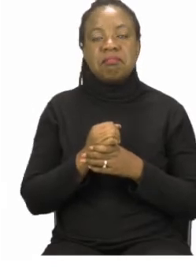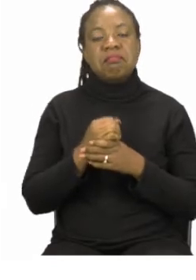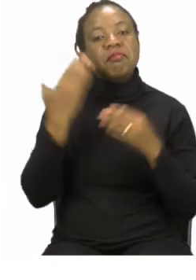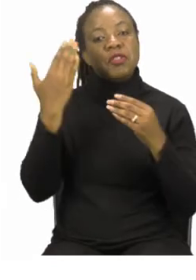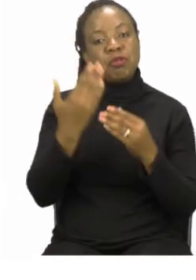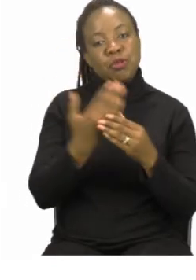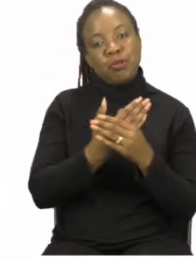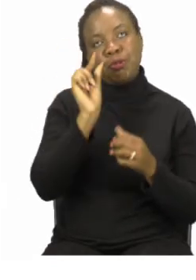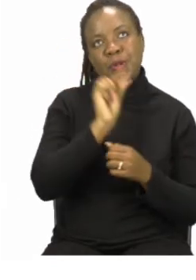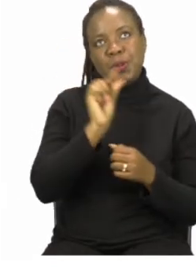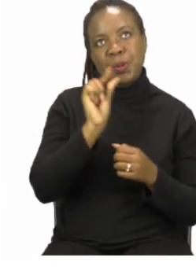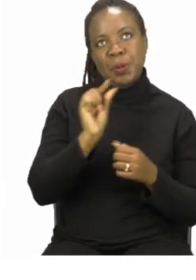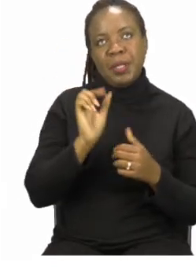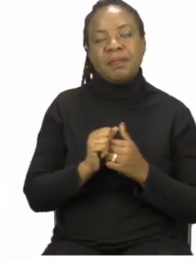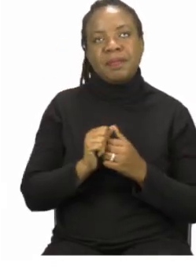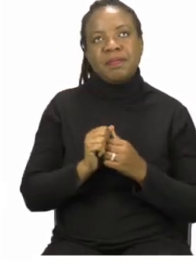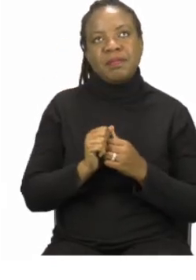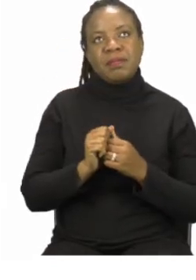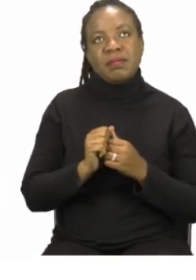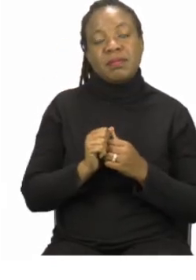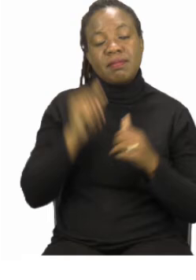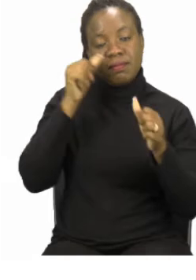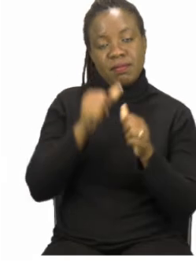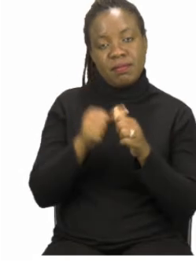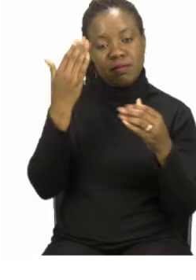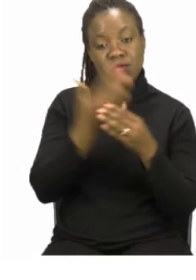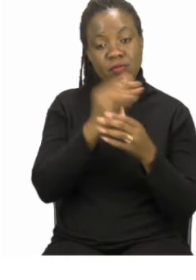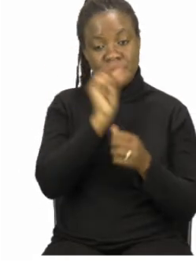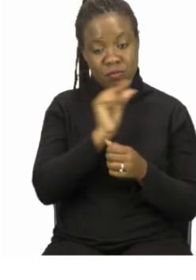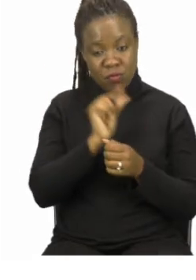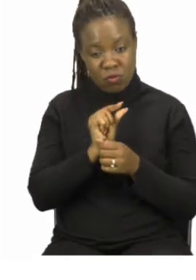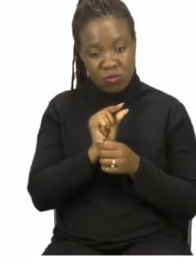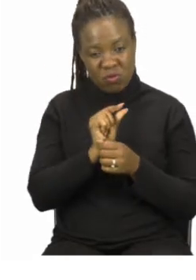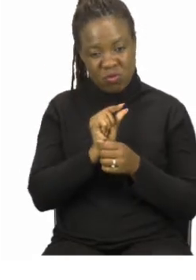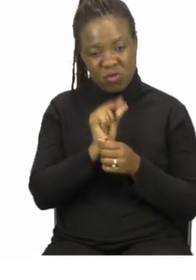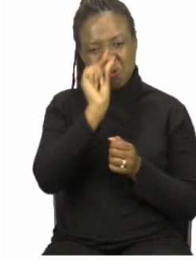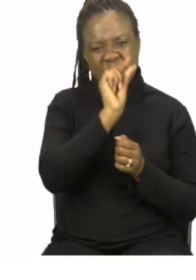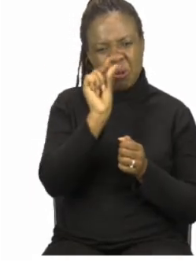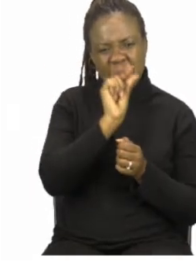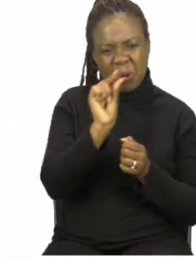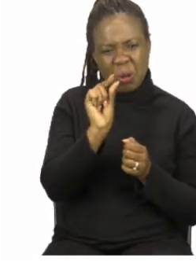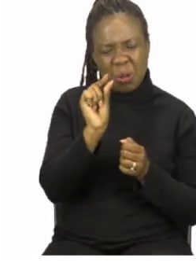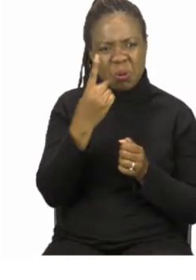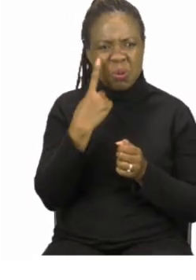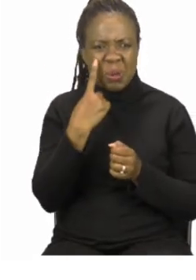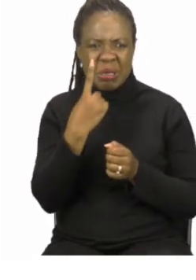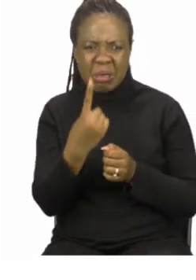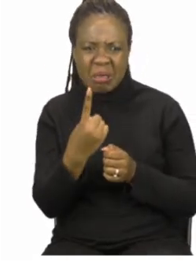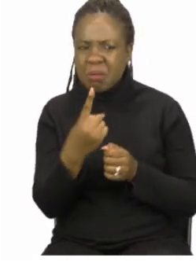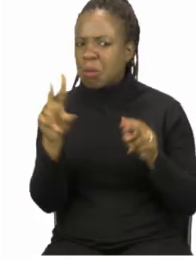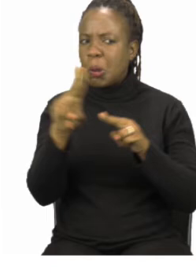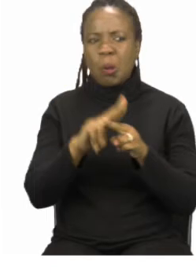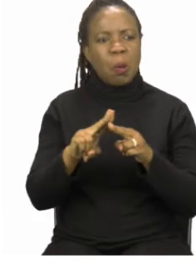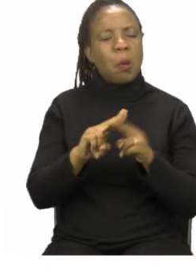vocabulary words. Remember, vocabulary words are words that we often see but maybe not use. And